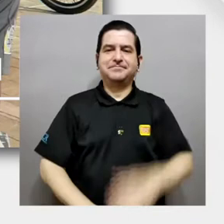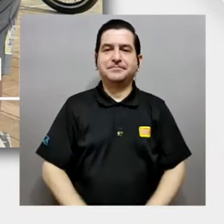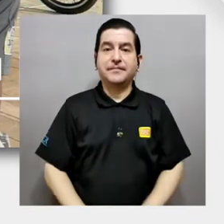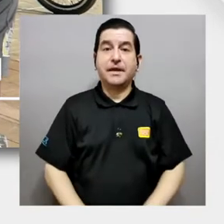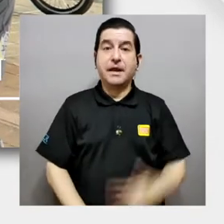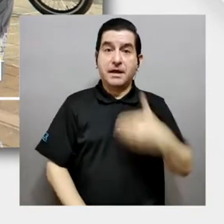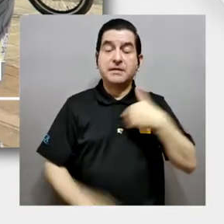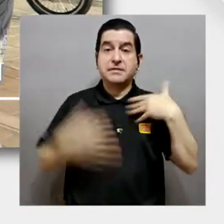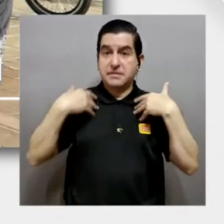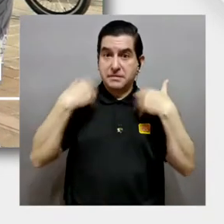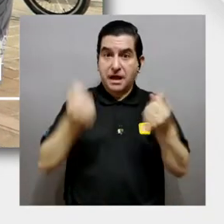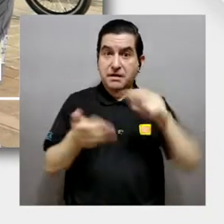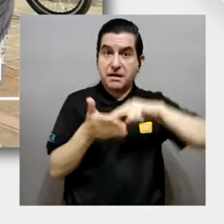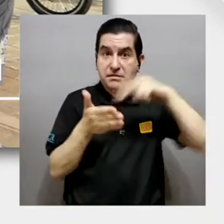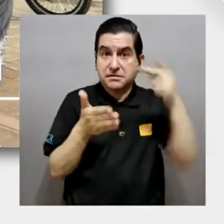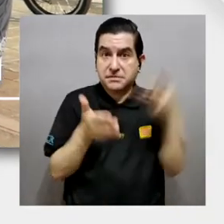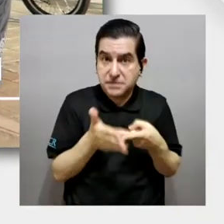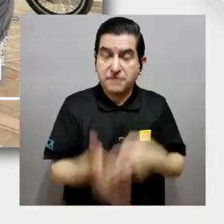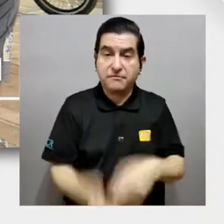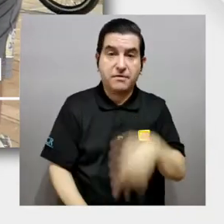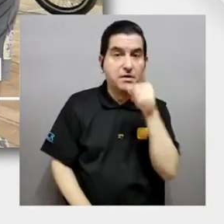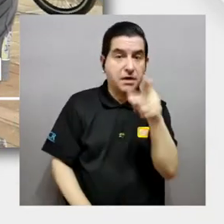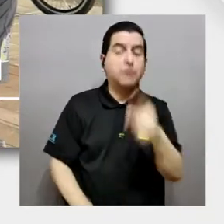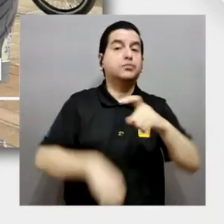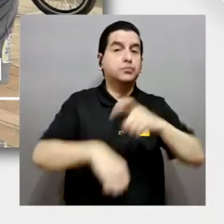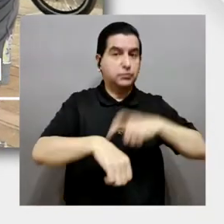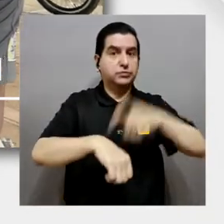can take care of your